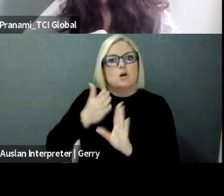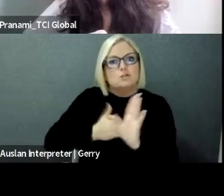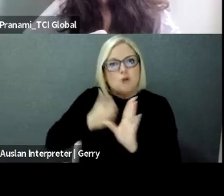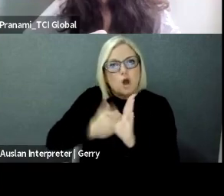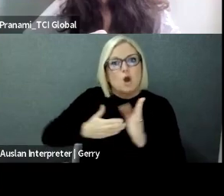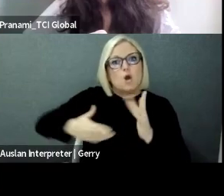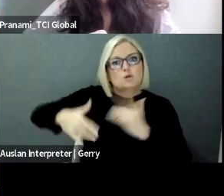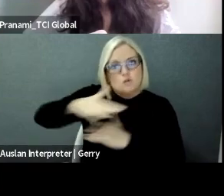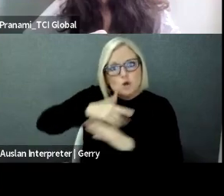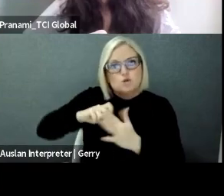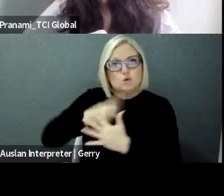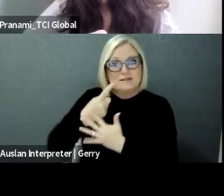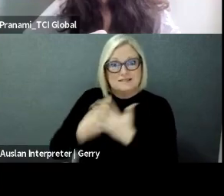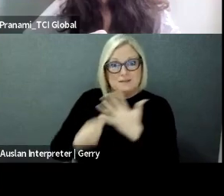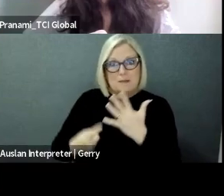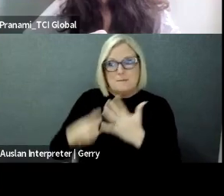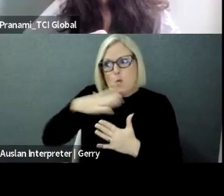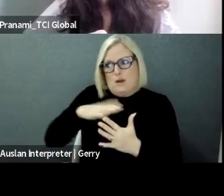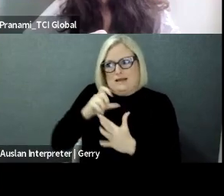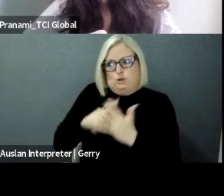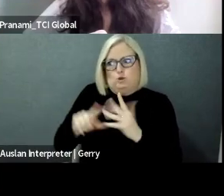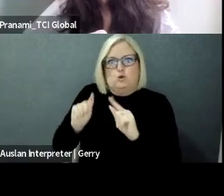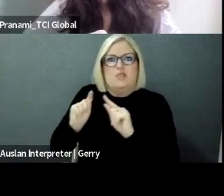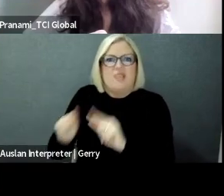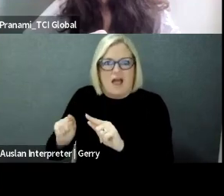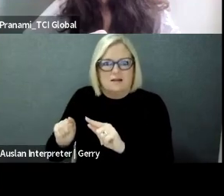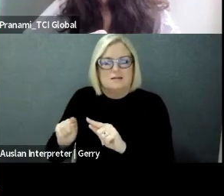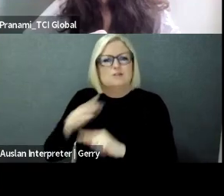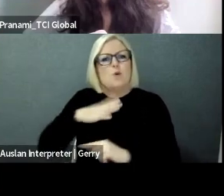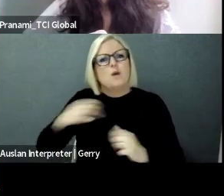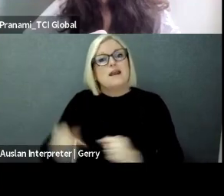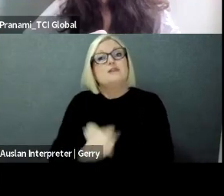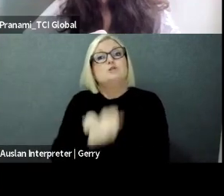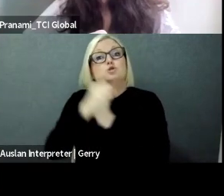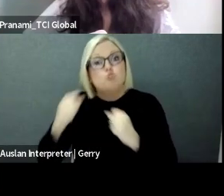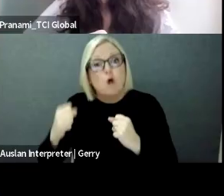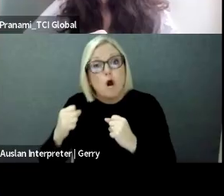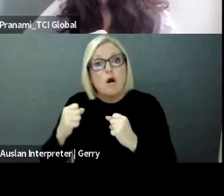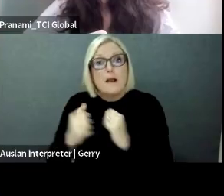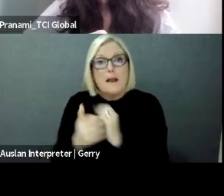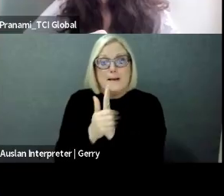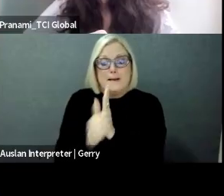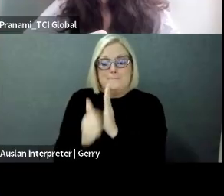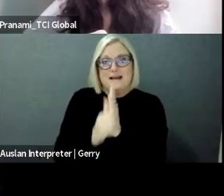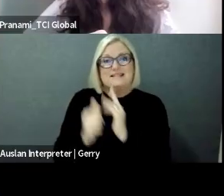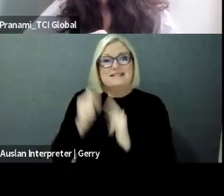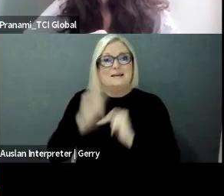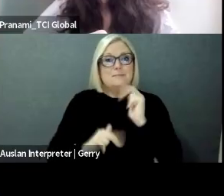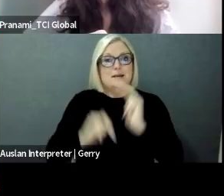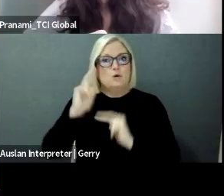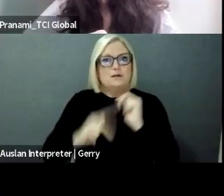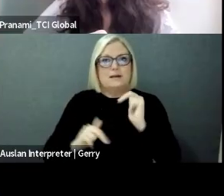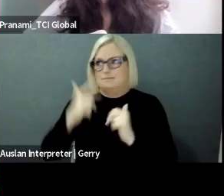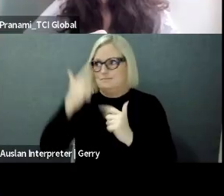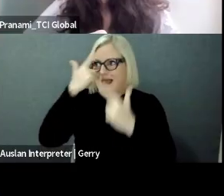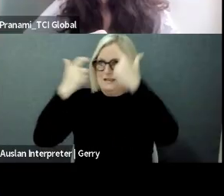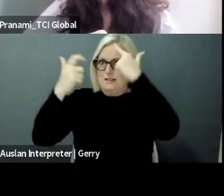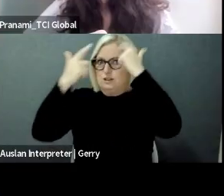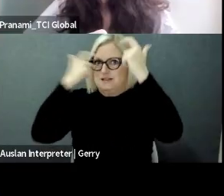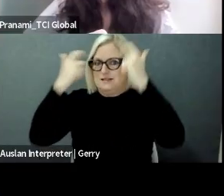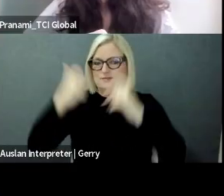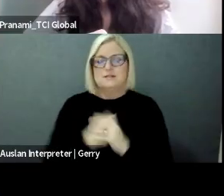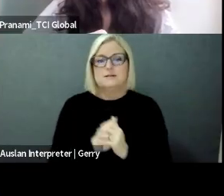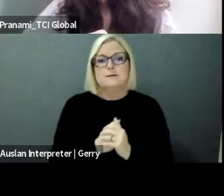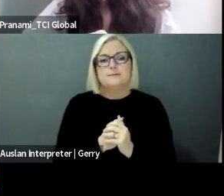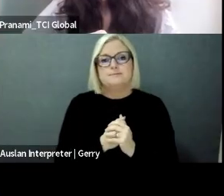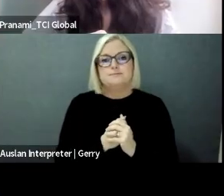strong capacity building initiatives like the Quality Rights projects can